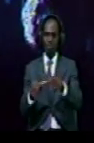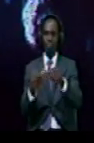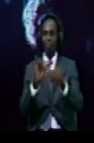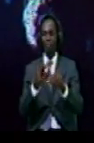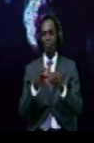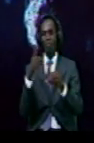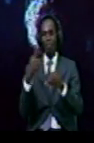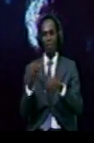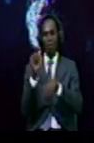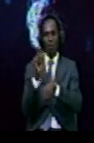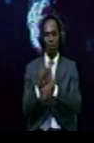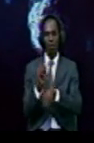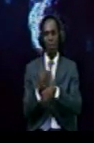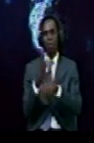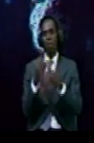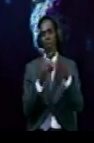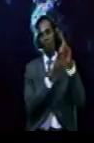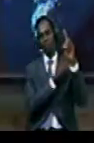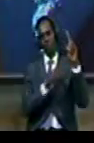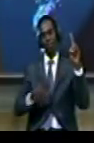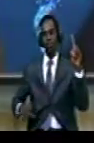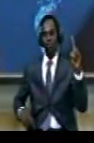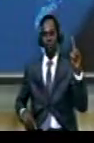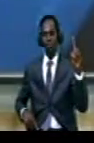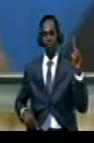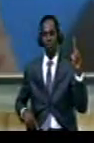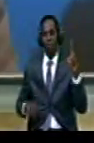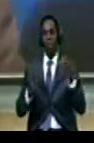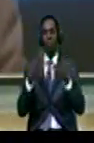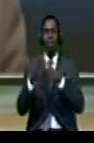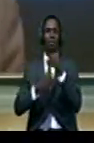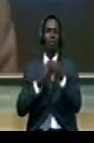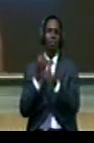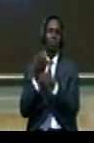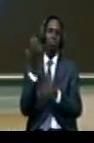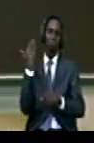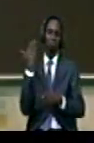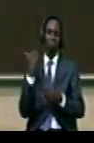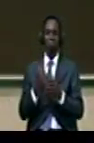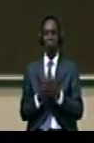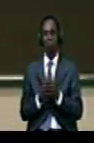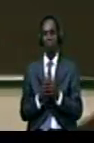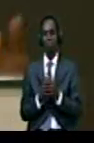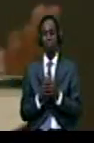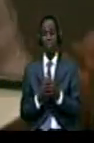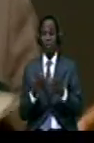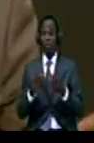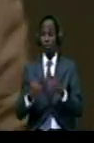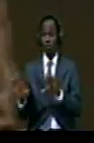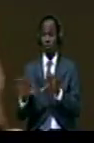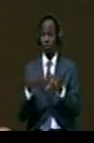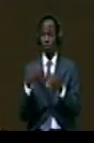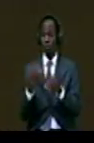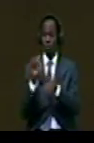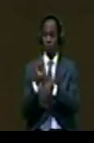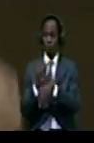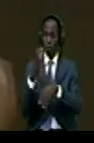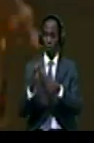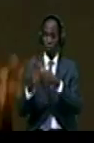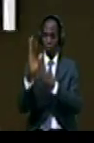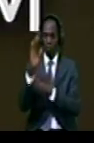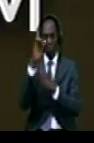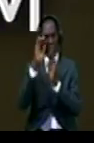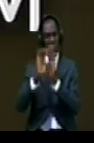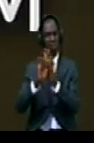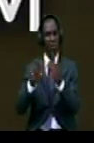the work of the Lord. Many years ago, to do the work of God, for example,